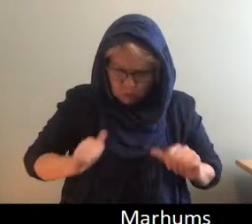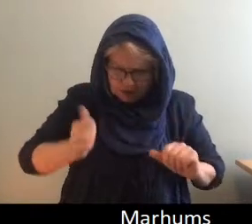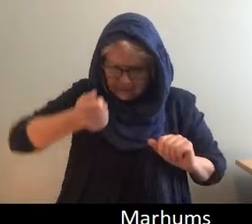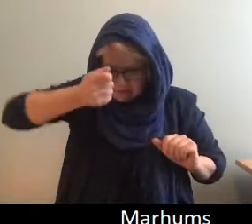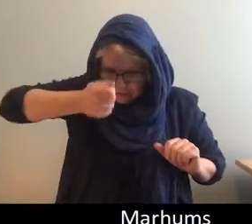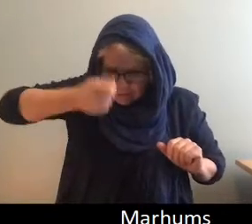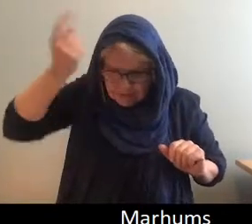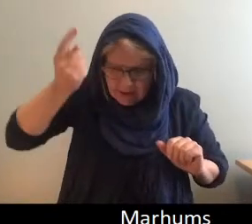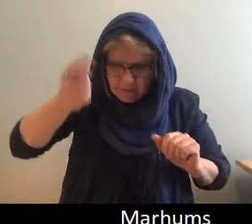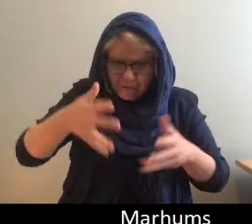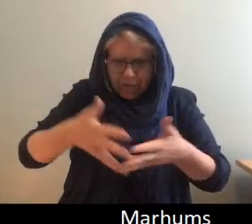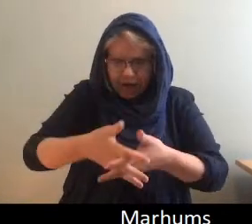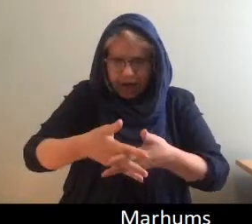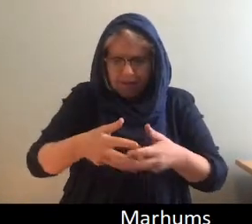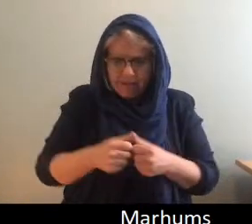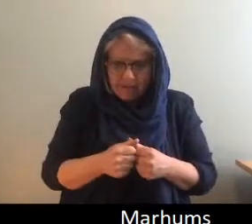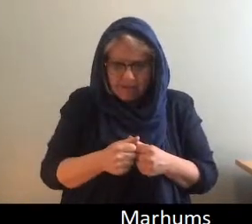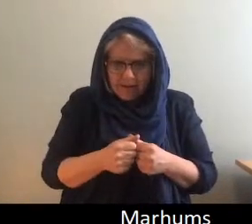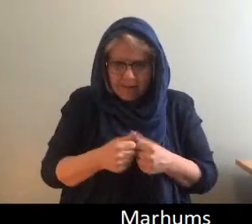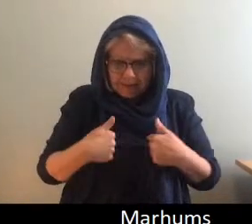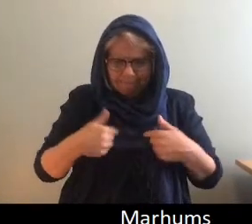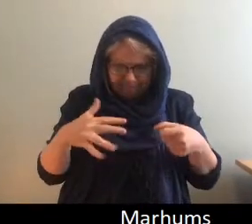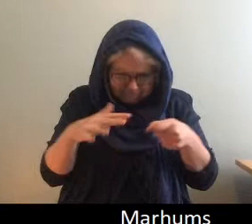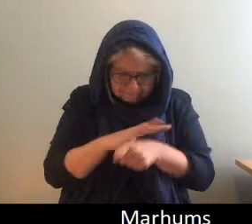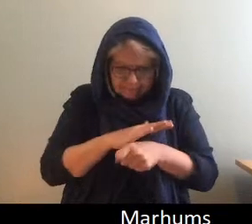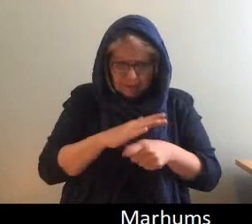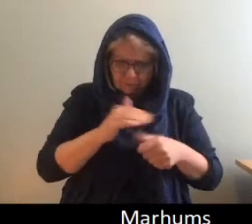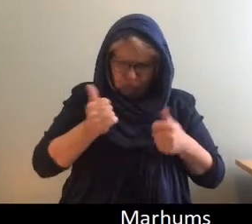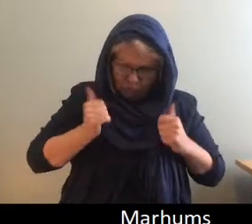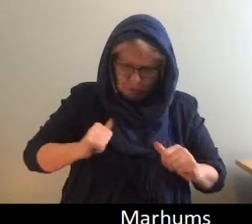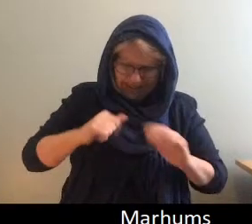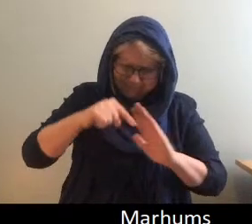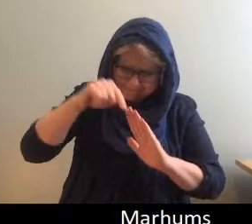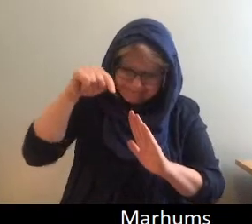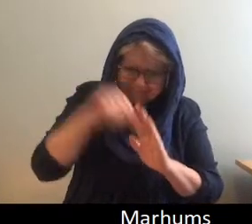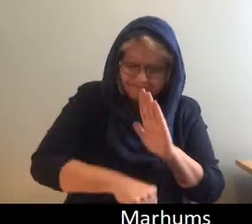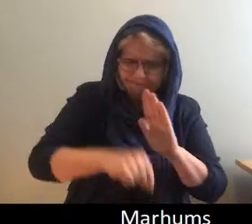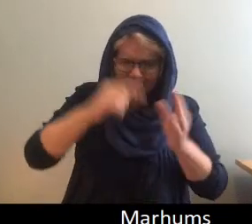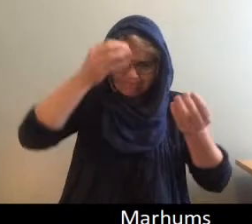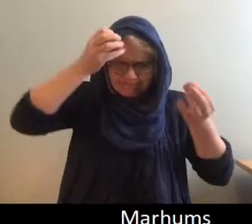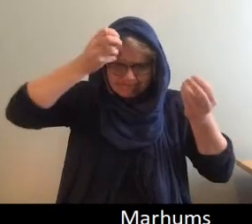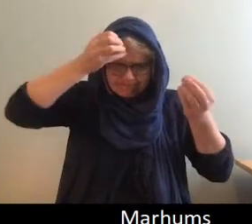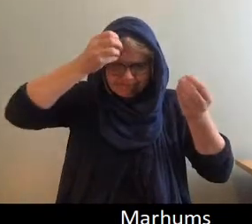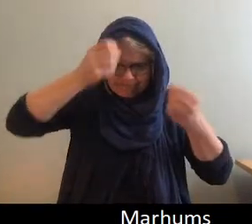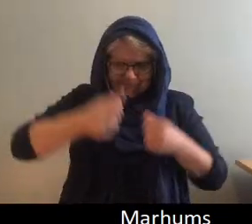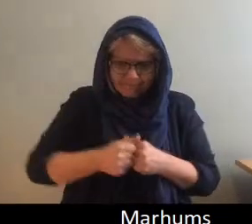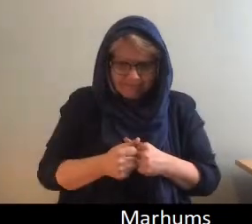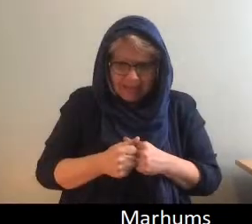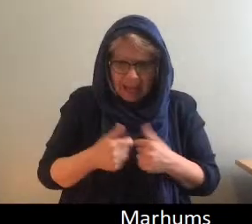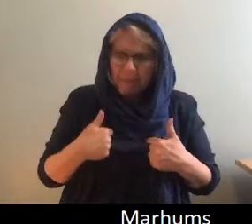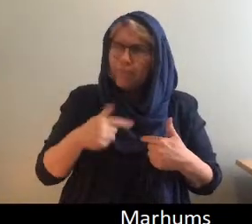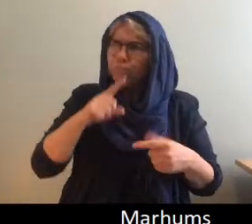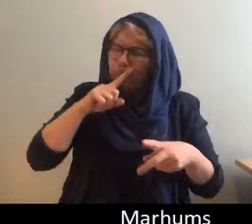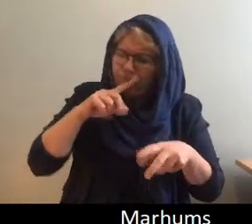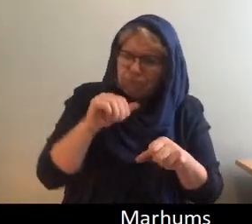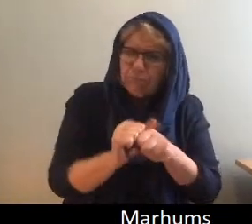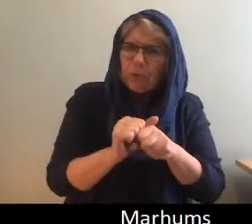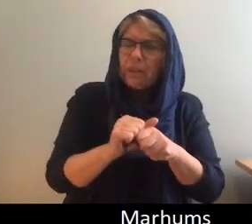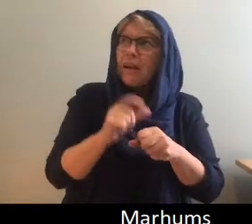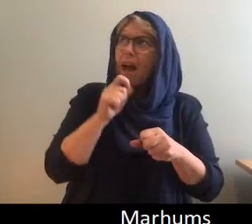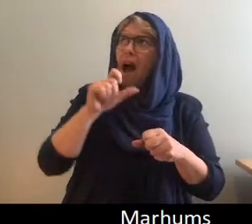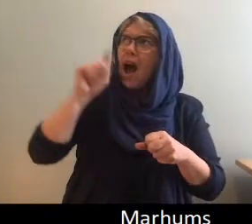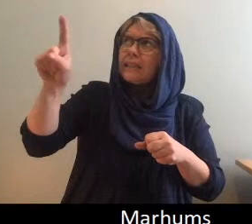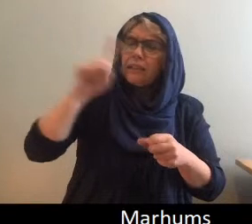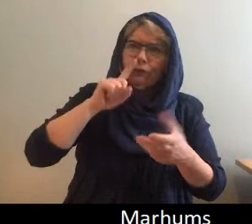lied. I have backbitten. I have missed my prayers. I have not worn my hijab. I did not keep a beard. I did this violation. I might